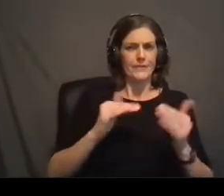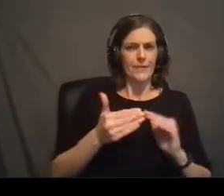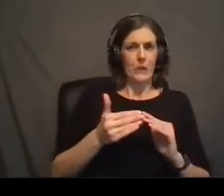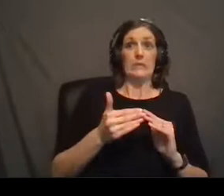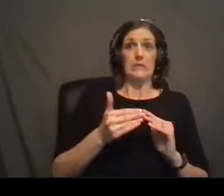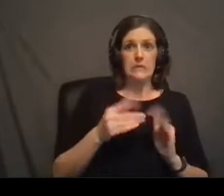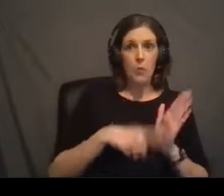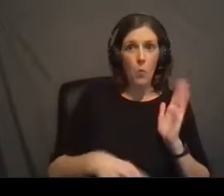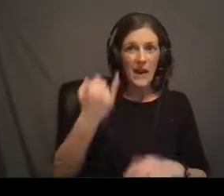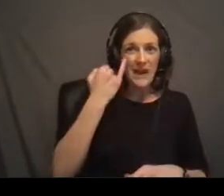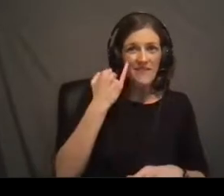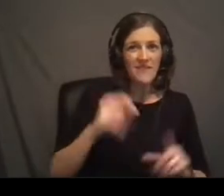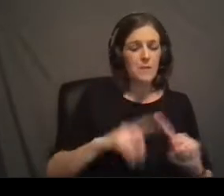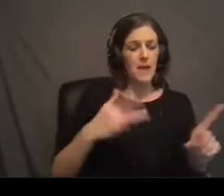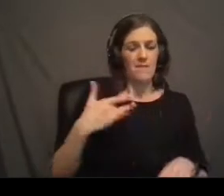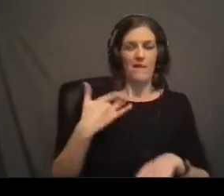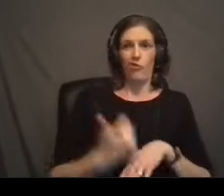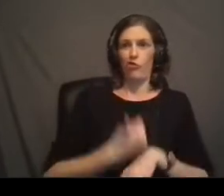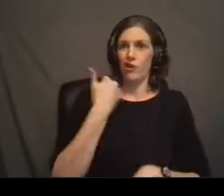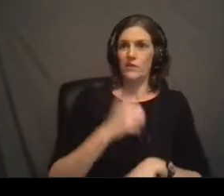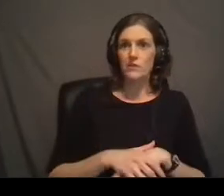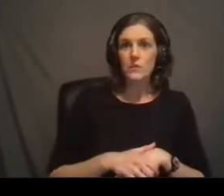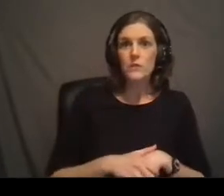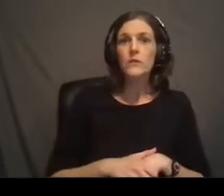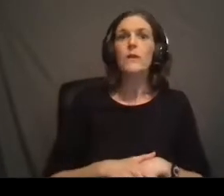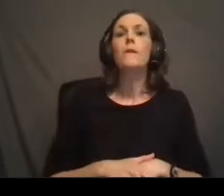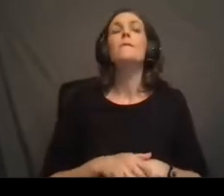what if, but he felt threatened.